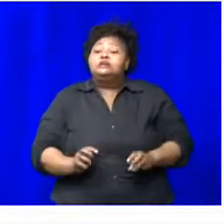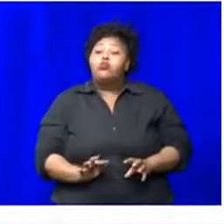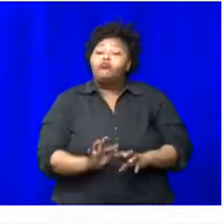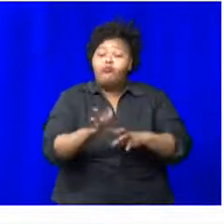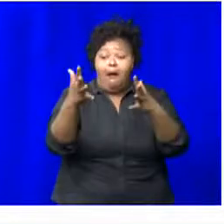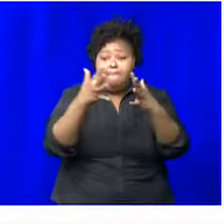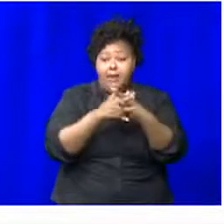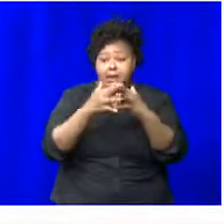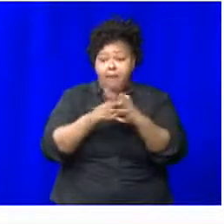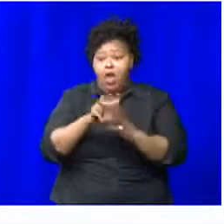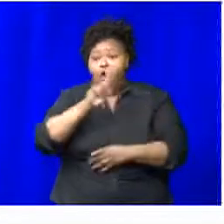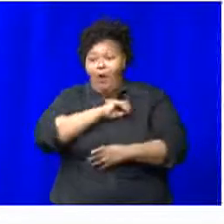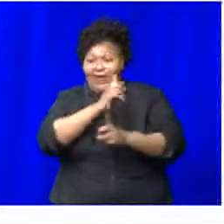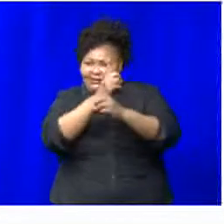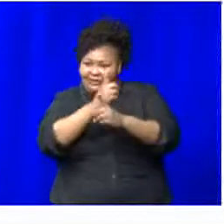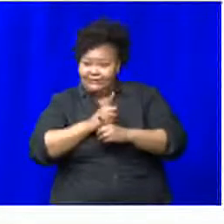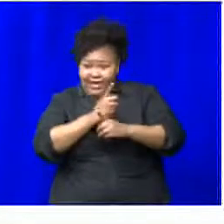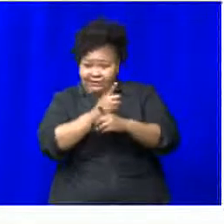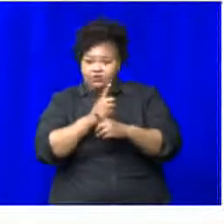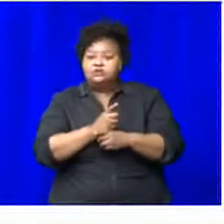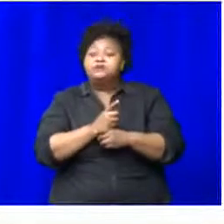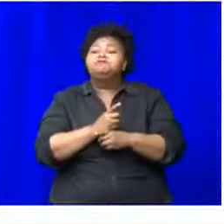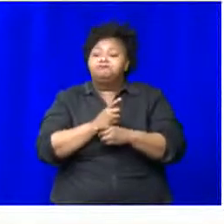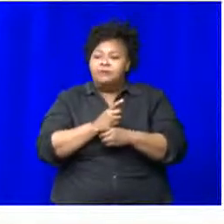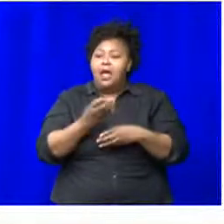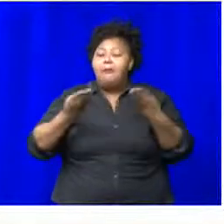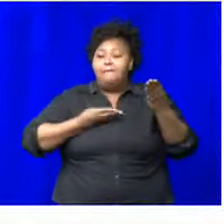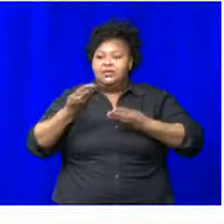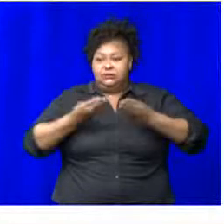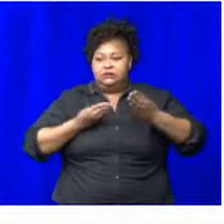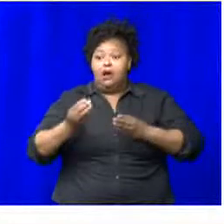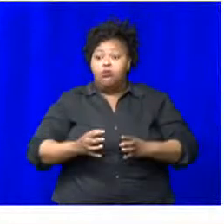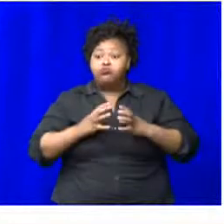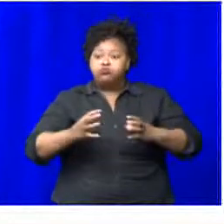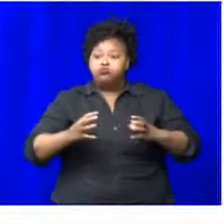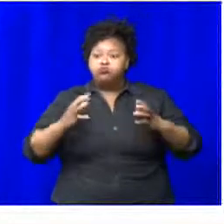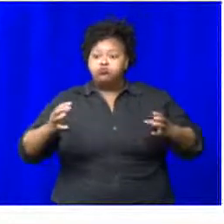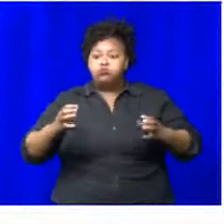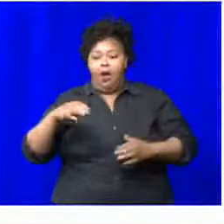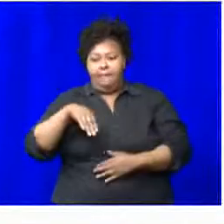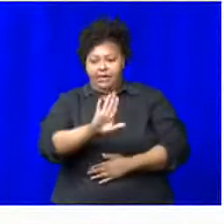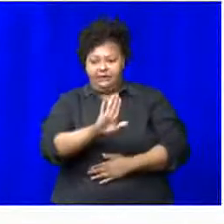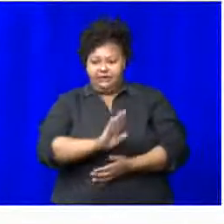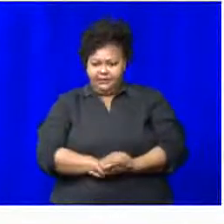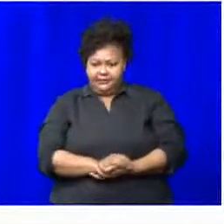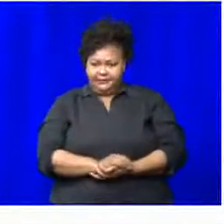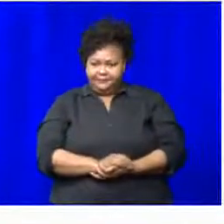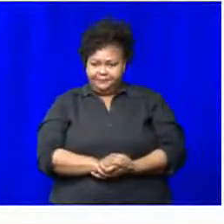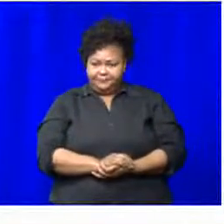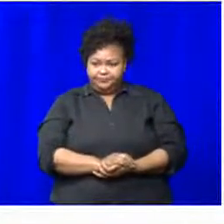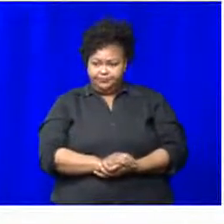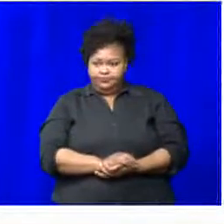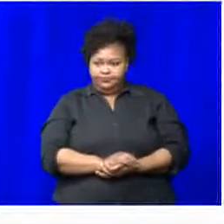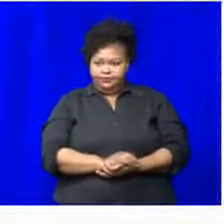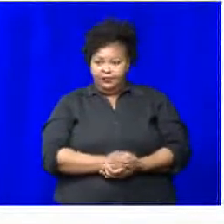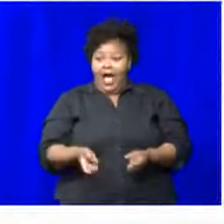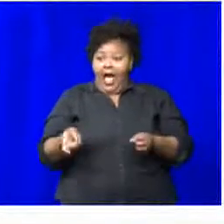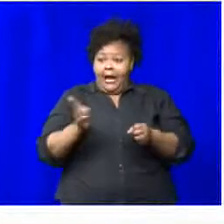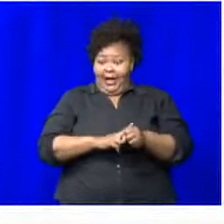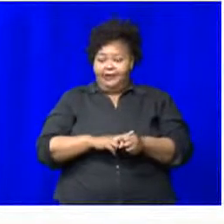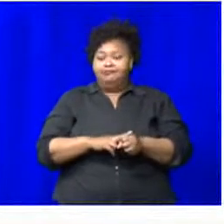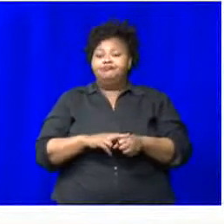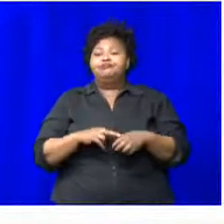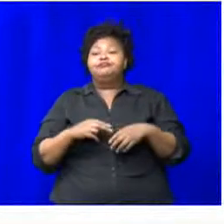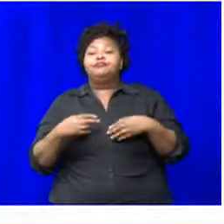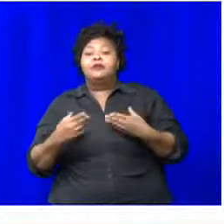us to do so that we increase that pace. Now, this is a result of many factors, including socio-economic challenges